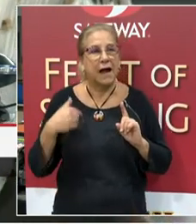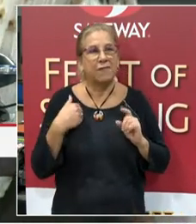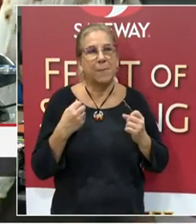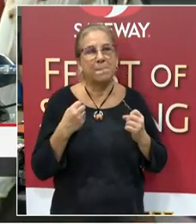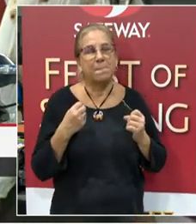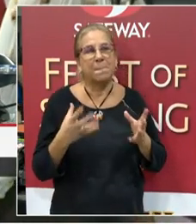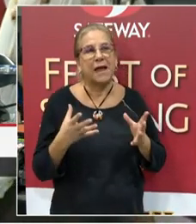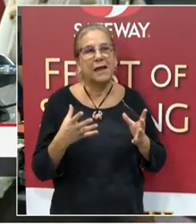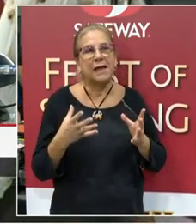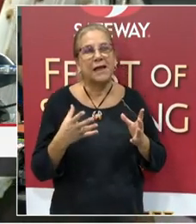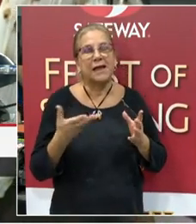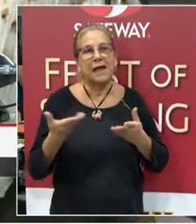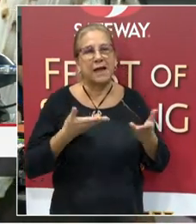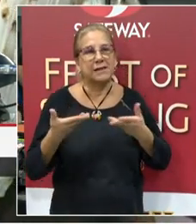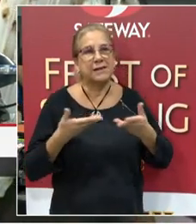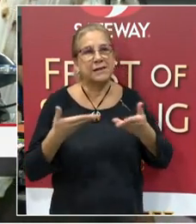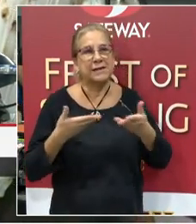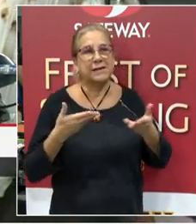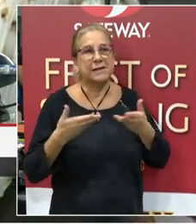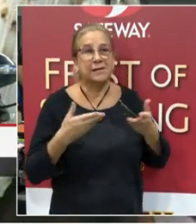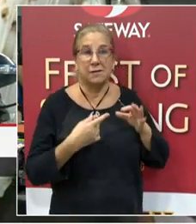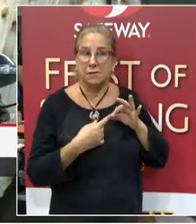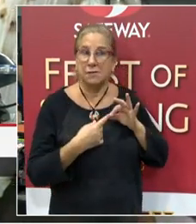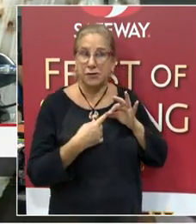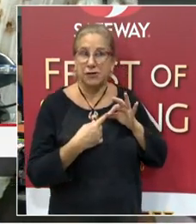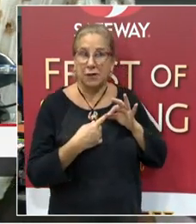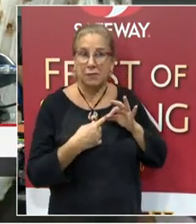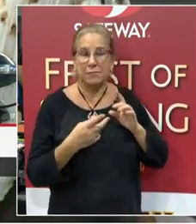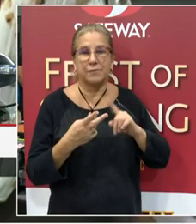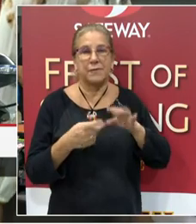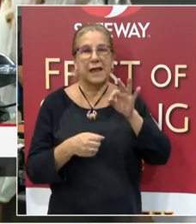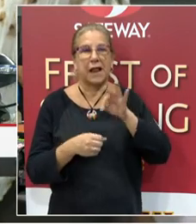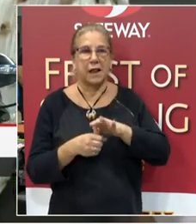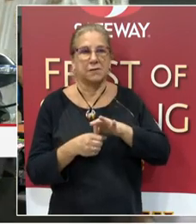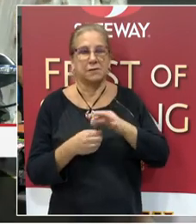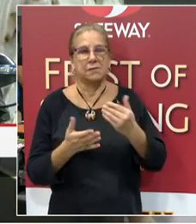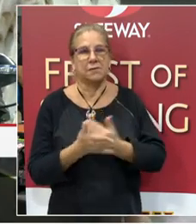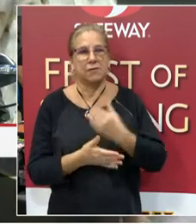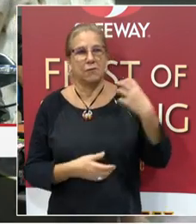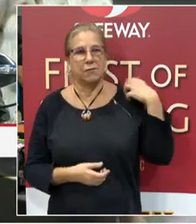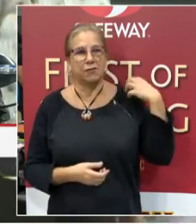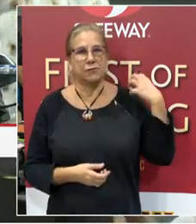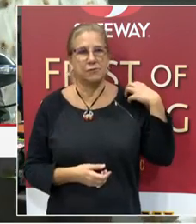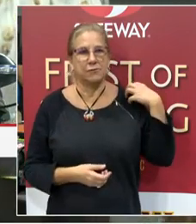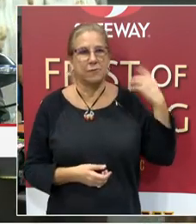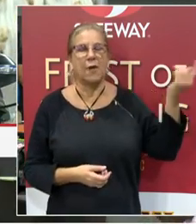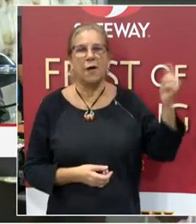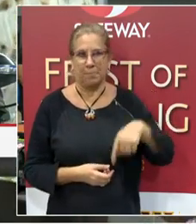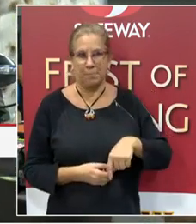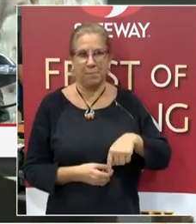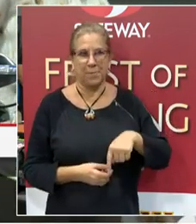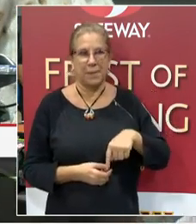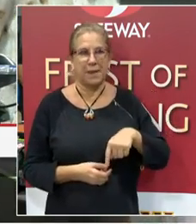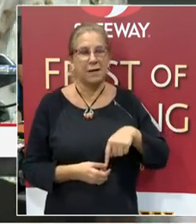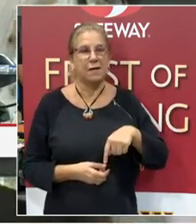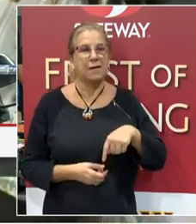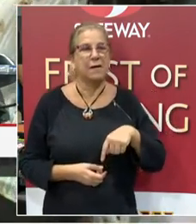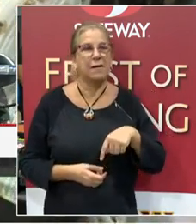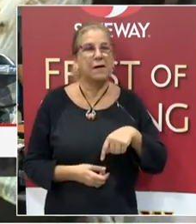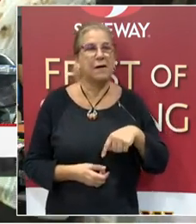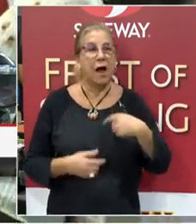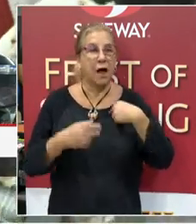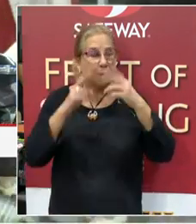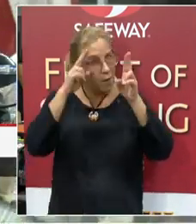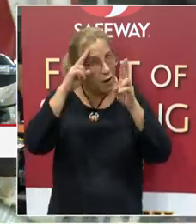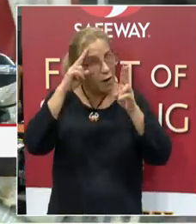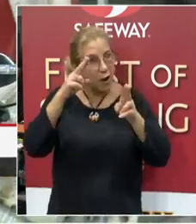elected officials joining us today, but I'm especially privileged to introduce Mayor Muriel Bowser to share a few